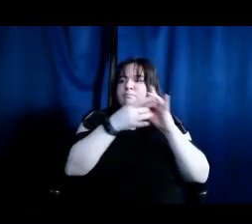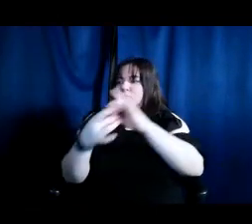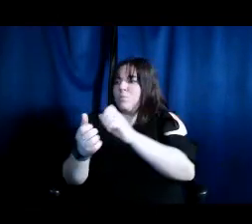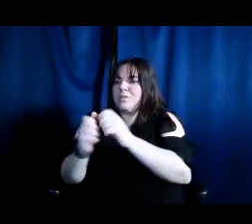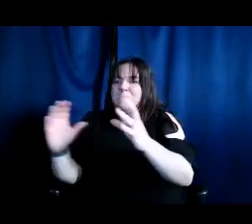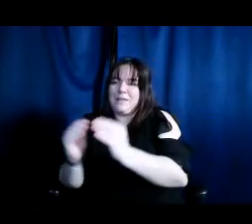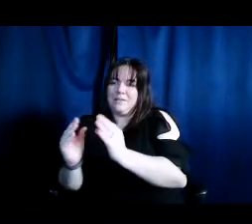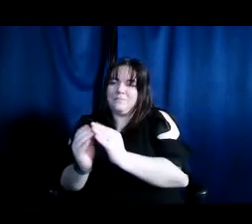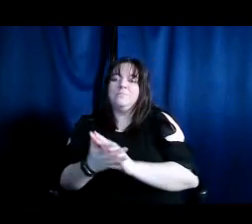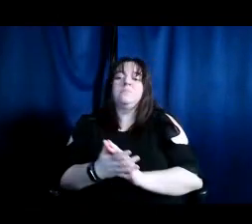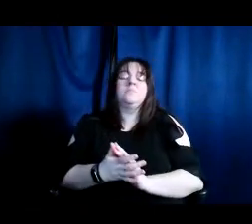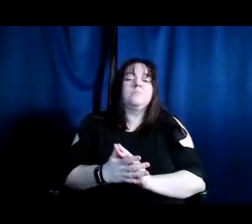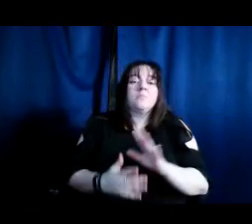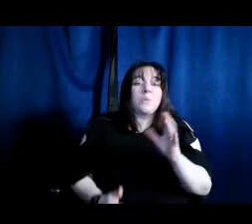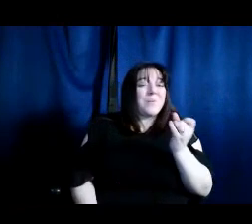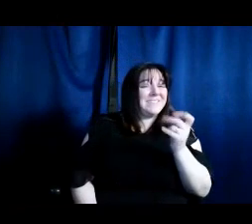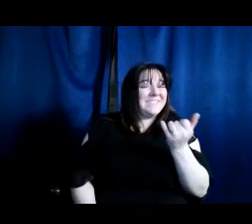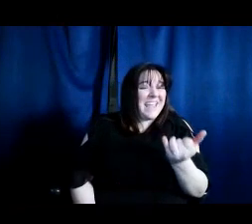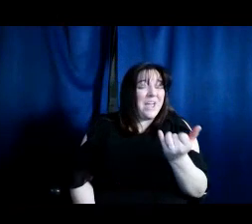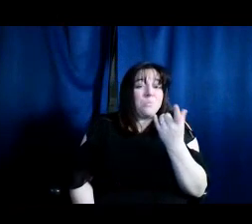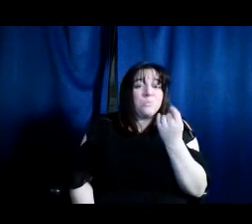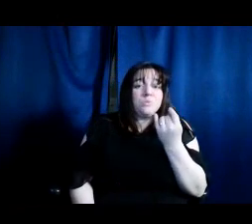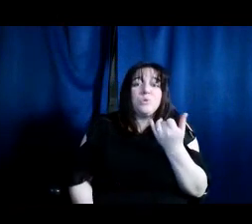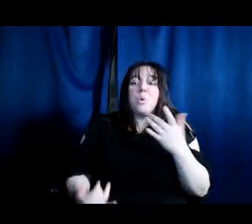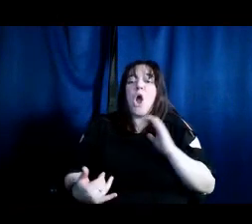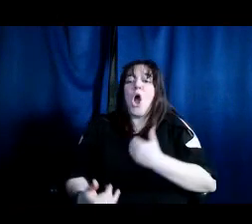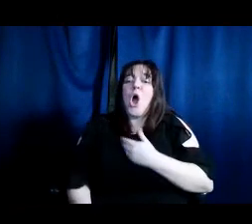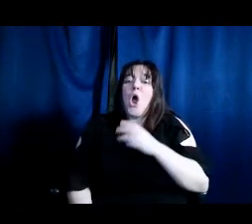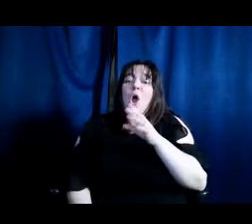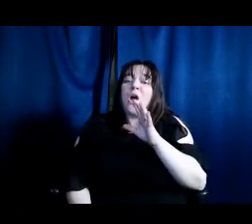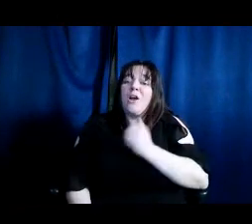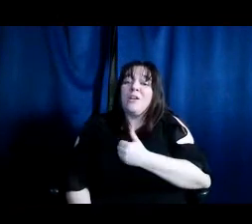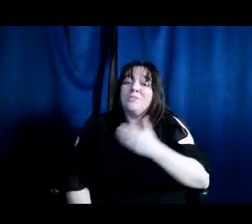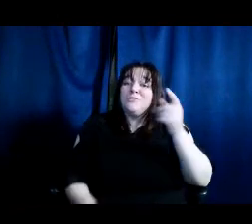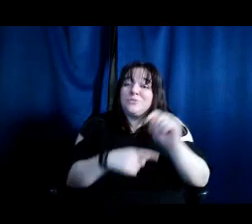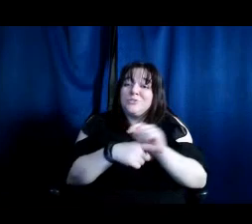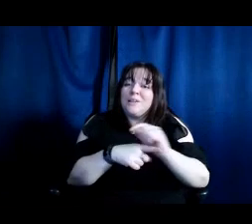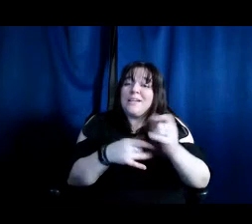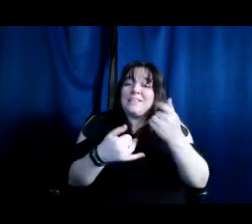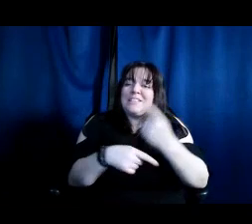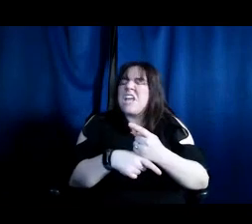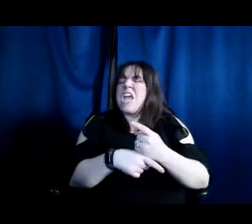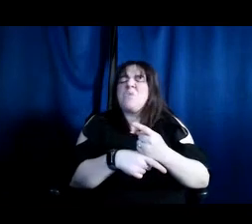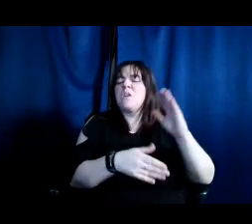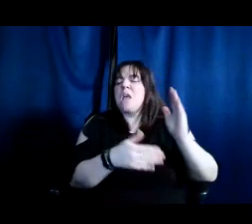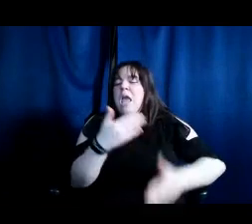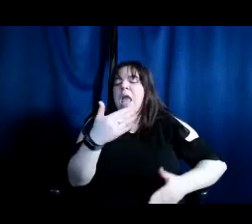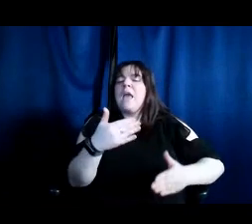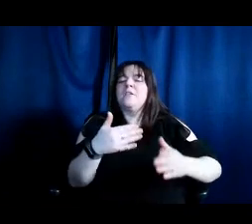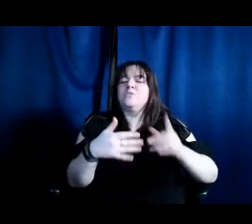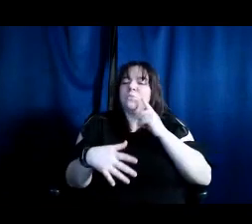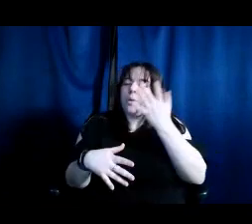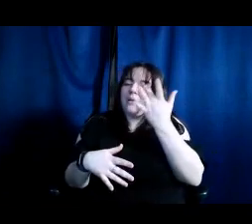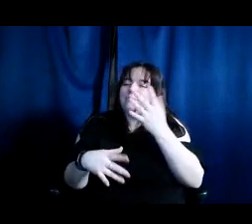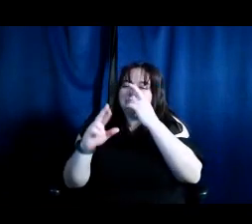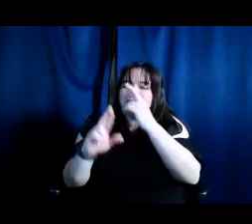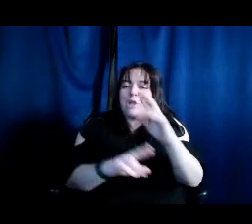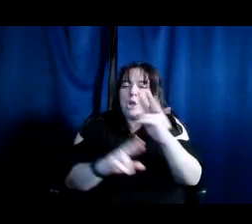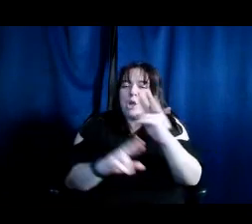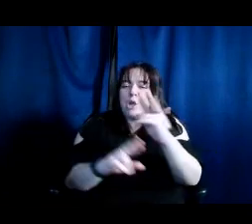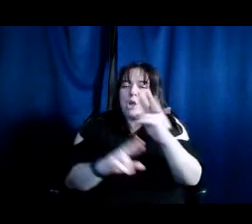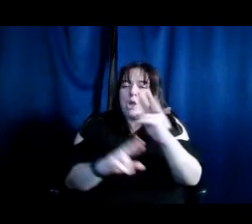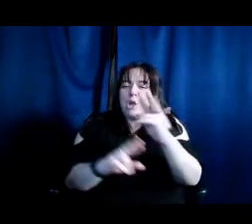respect everyone's time, we're going to conclude today's webinar. We will stay a few minutes after the presentation to address questions that we didn't have